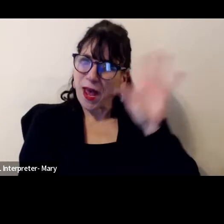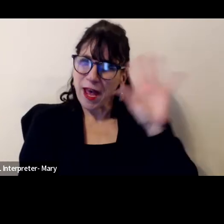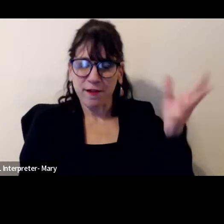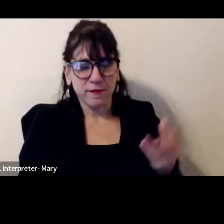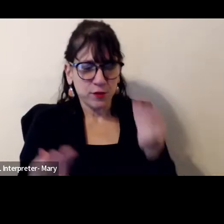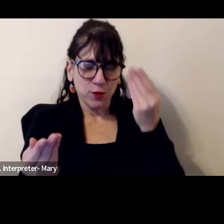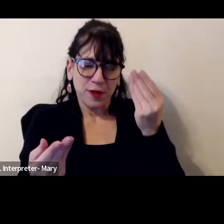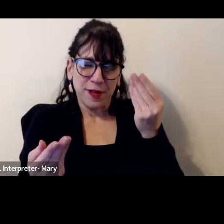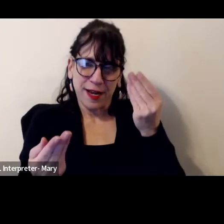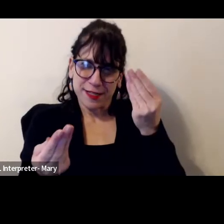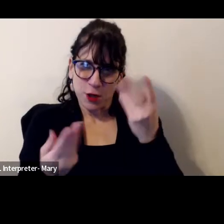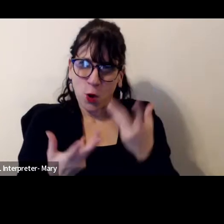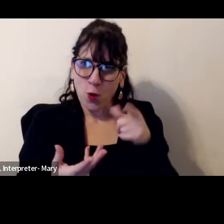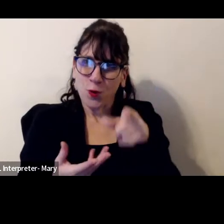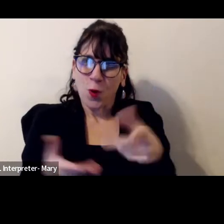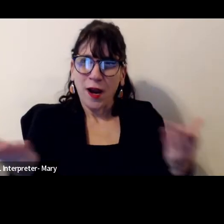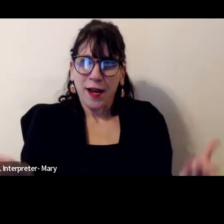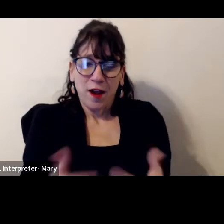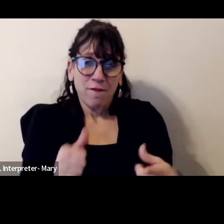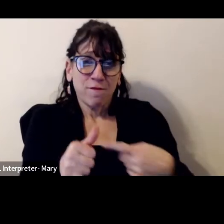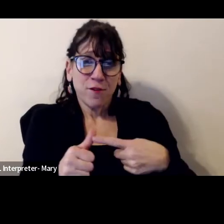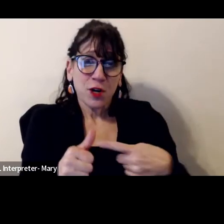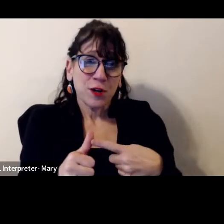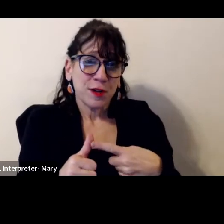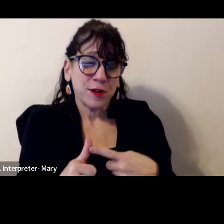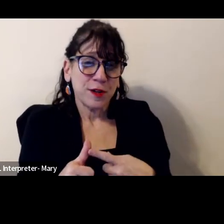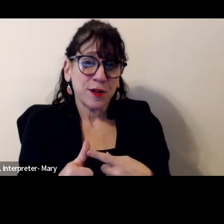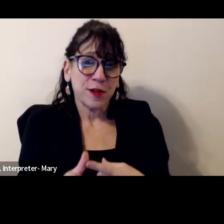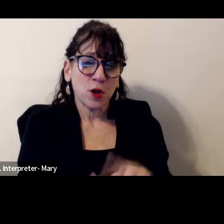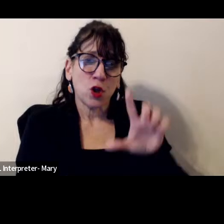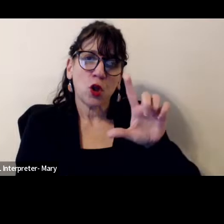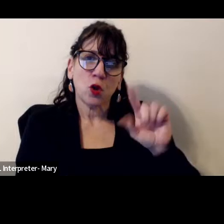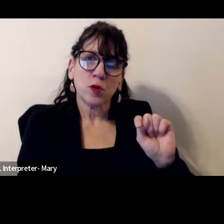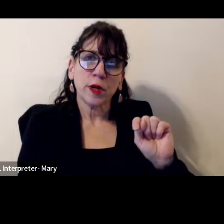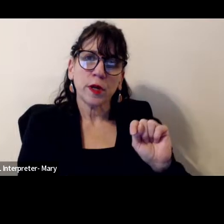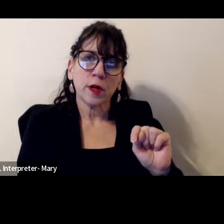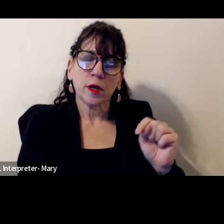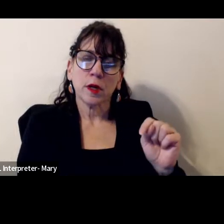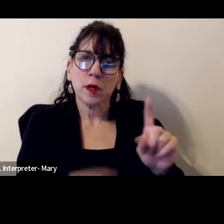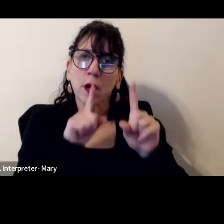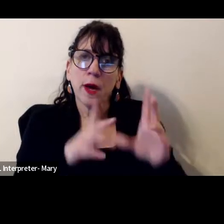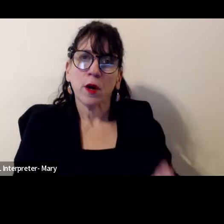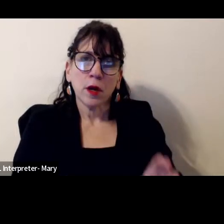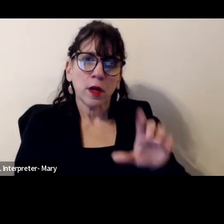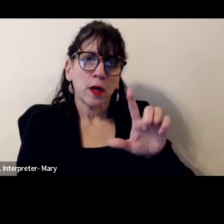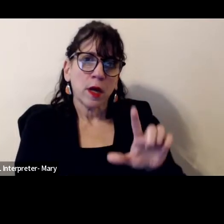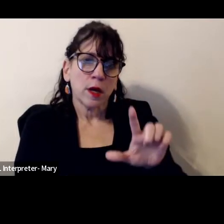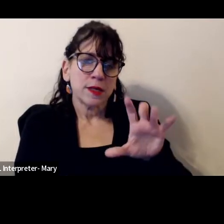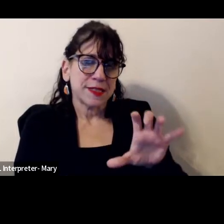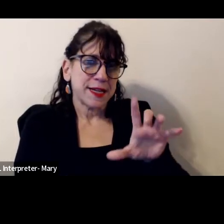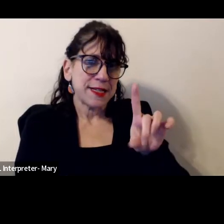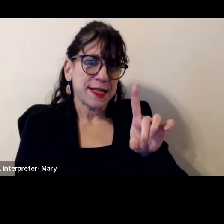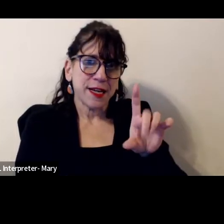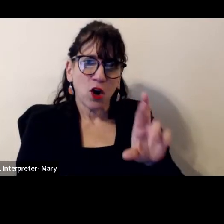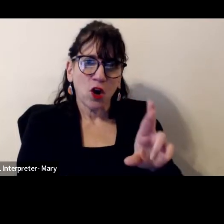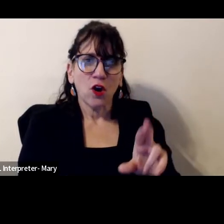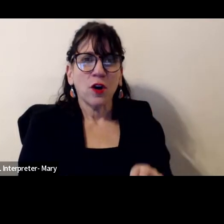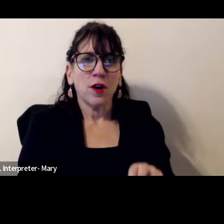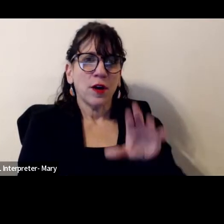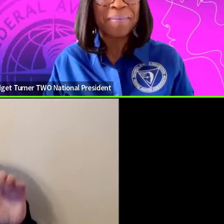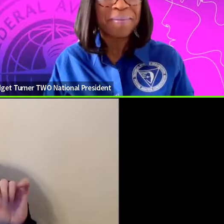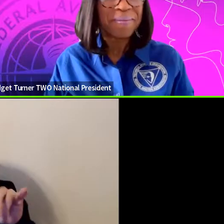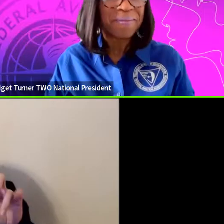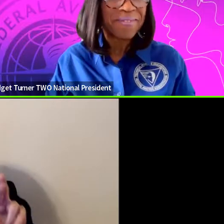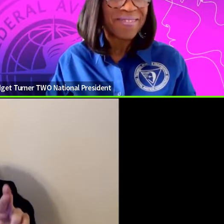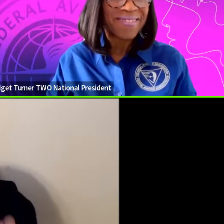that you're there. First up, we have Lieutenant Commander LCDR Amber